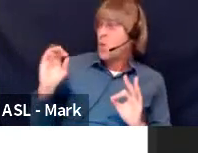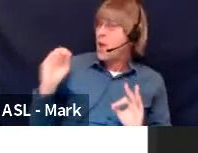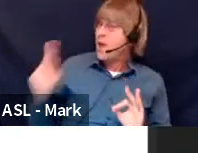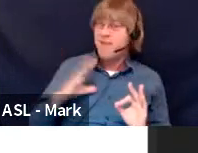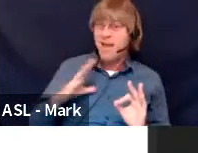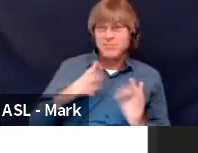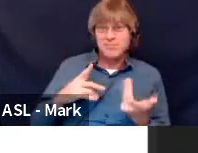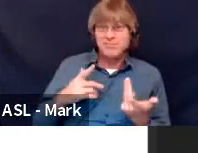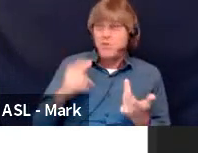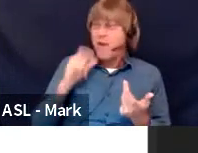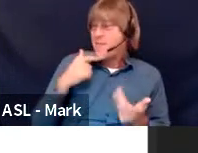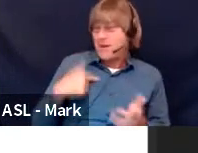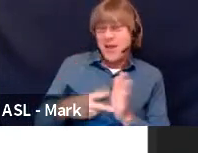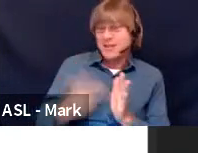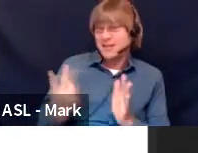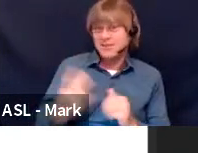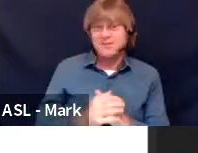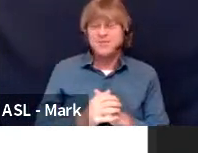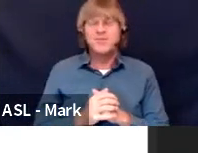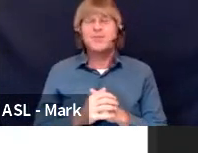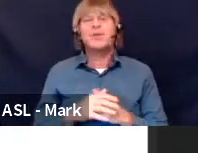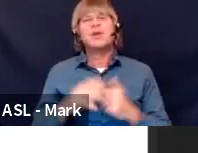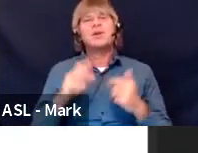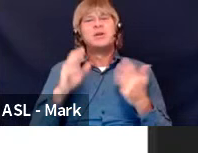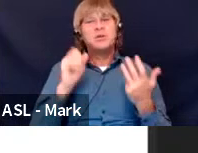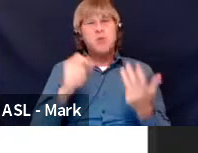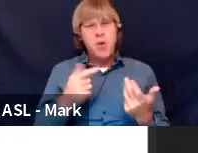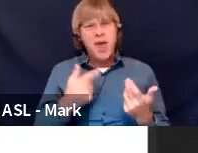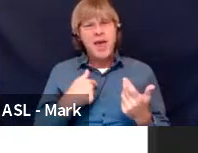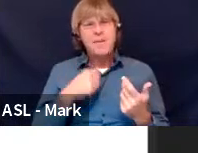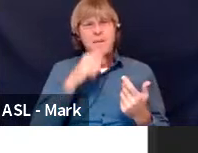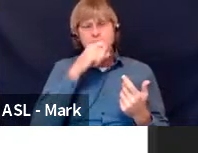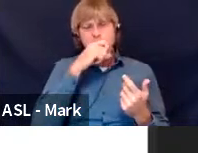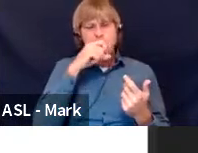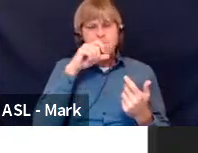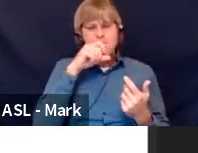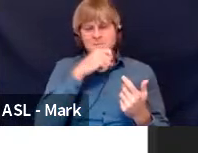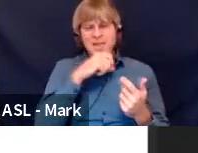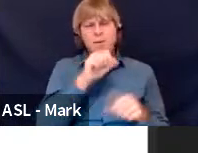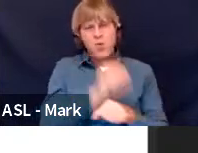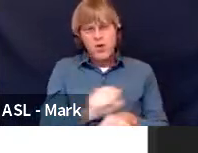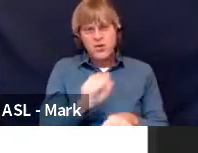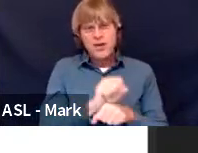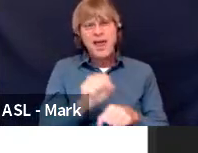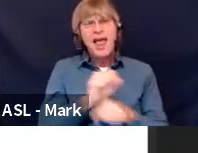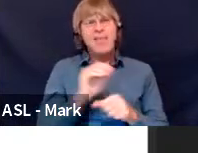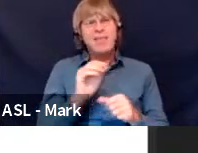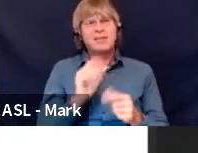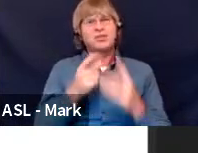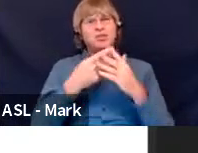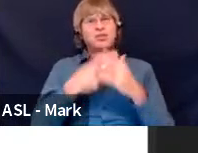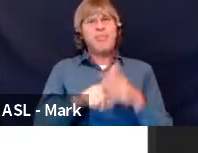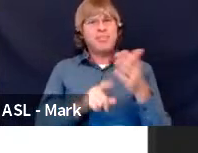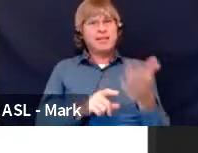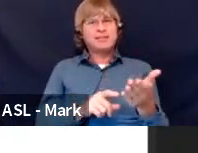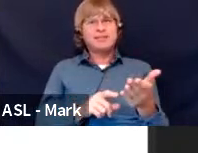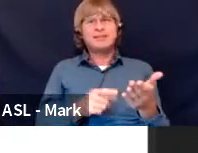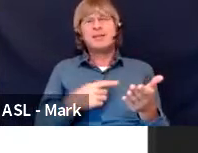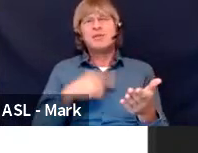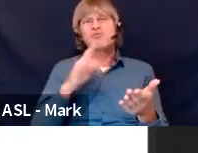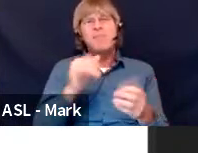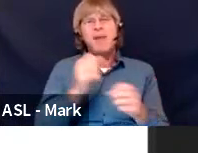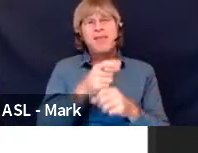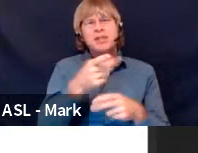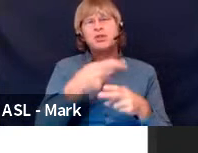can't nobody tell me anything. And so I kept going and I landed on this. I'm gonna try to make